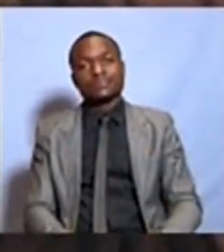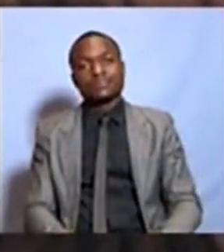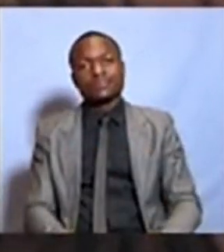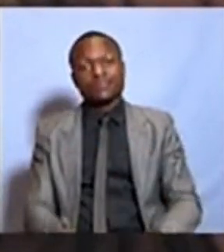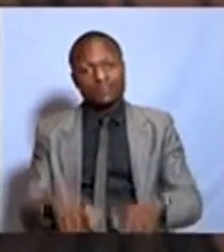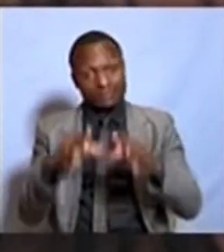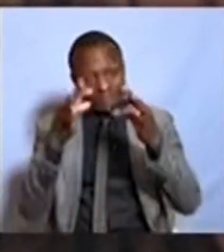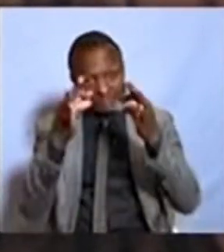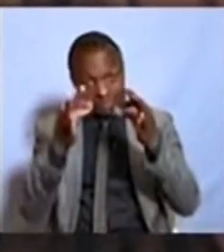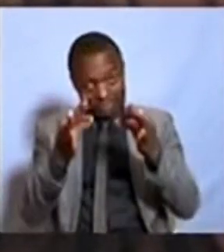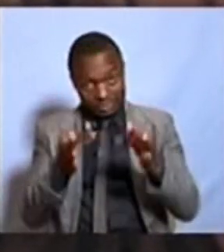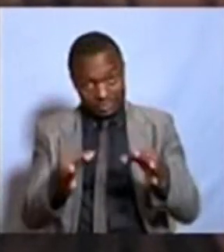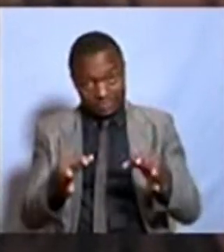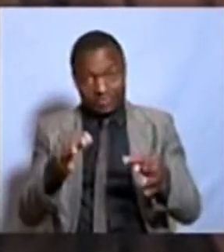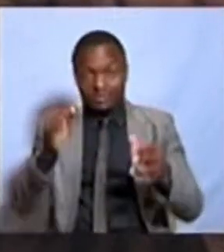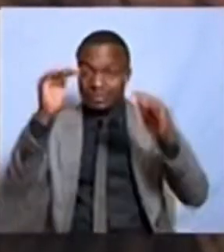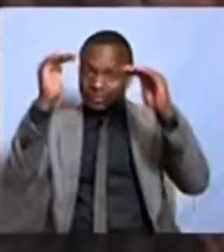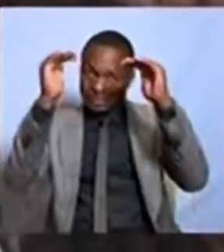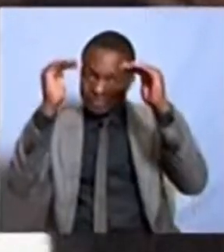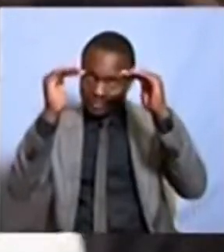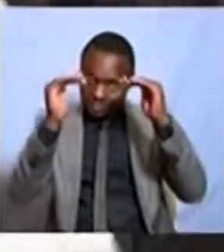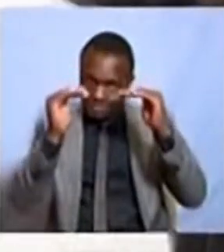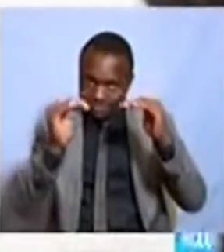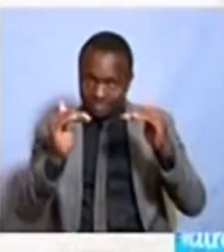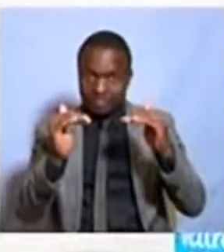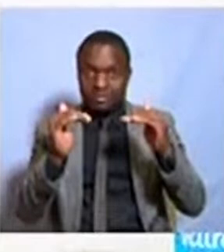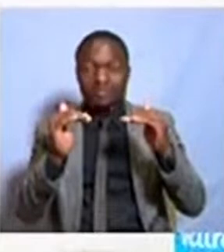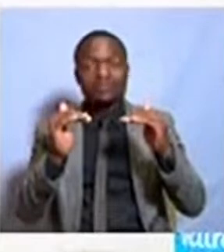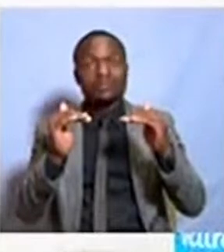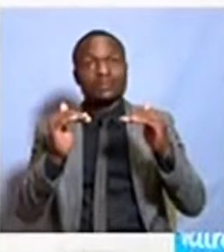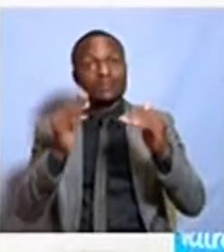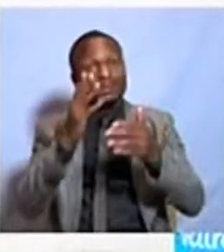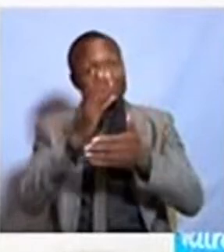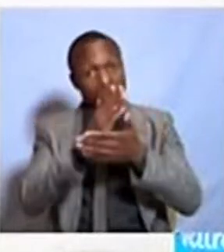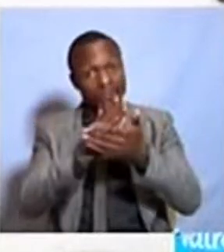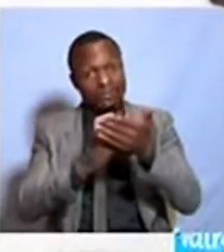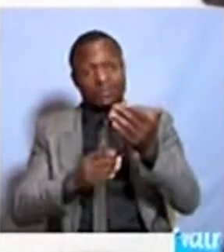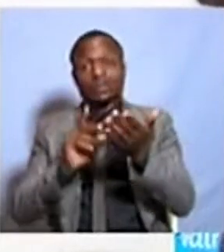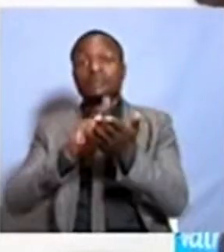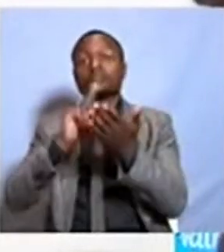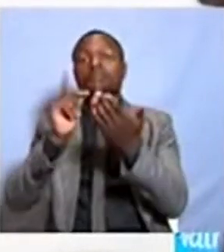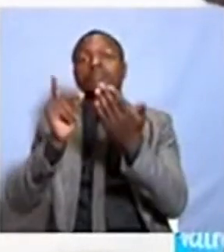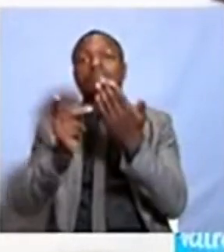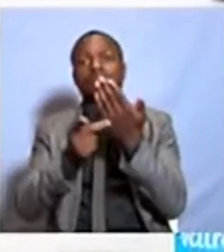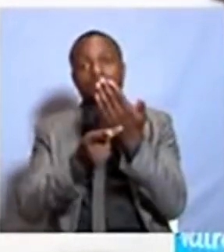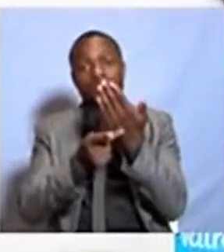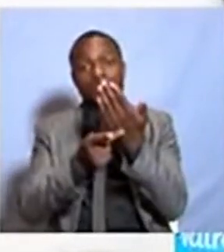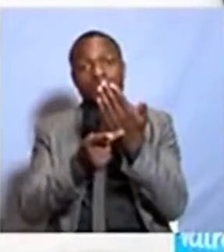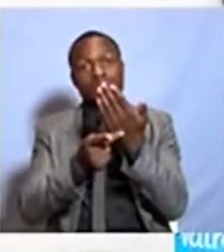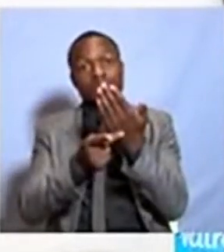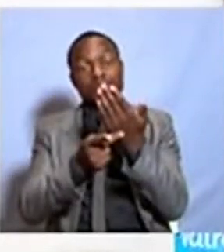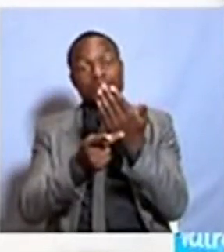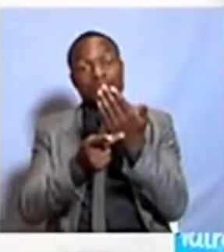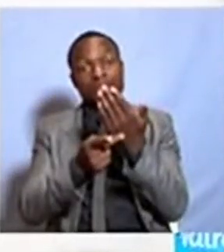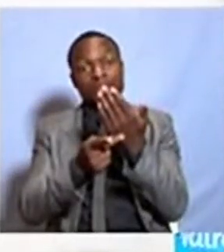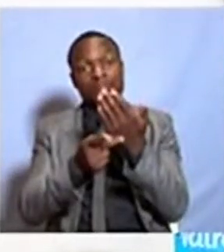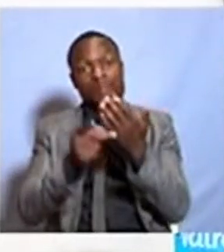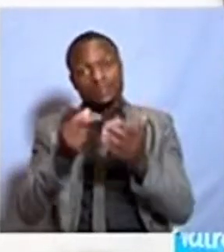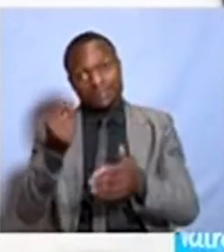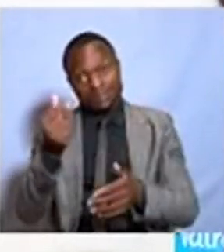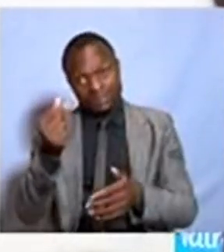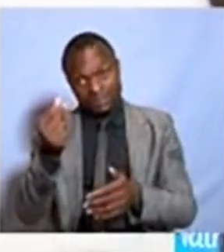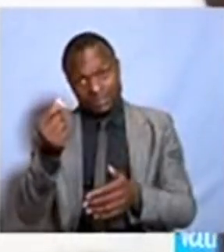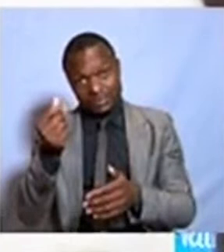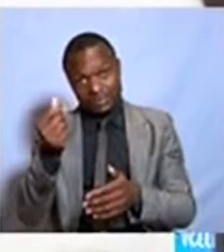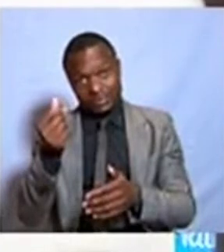if we had to reduce some of the programs, probably, and then the money